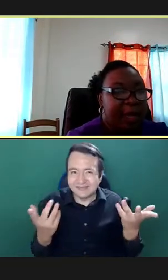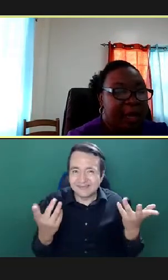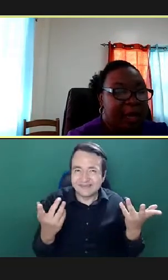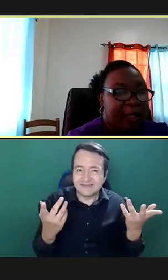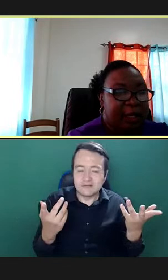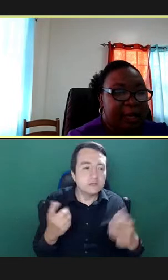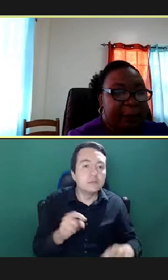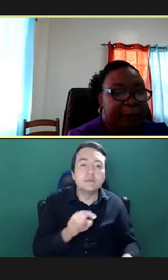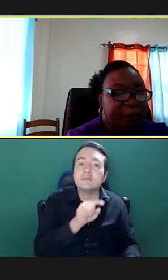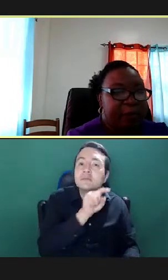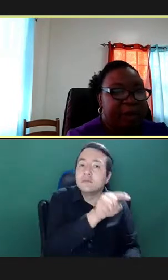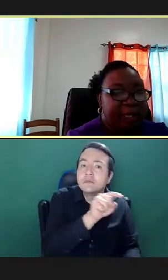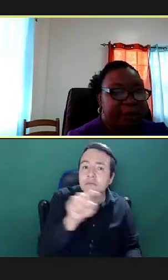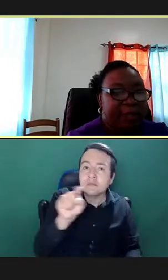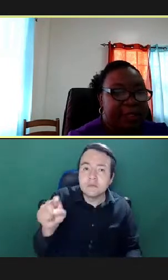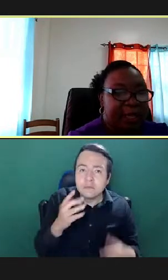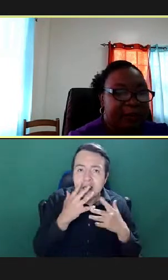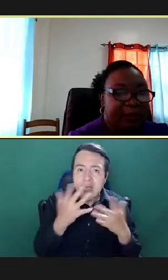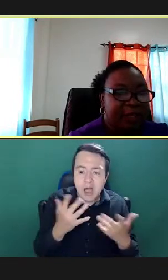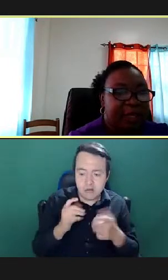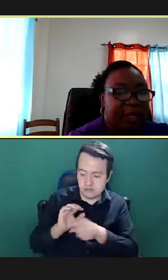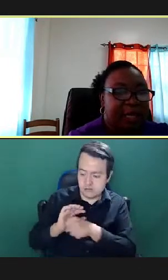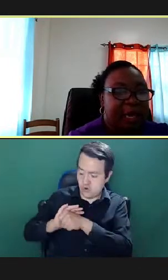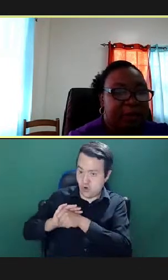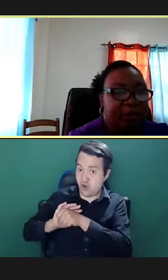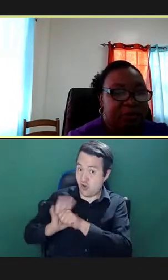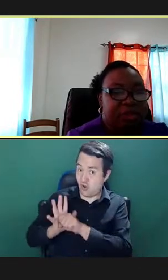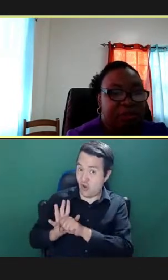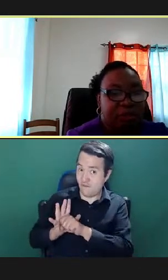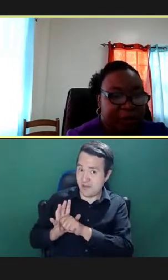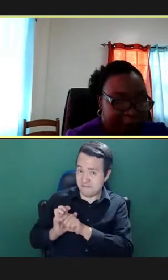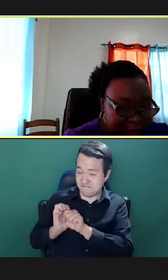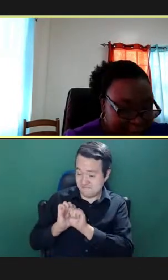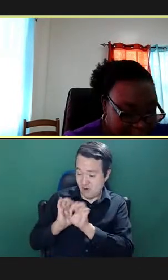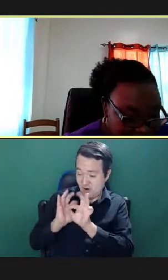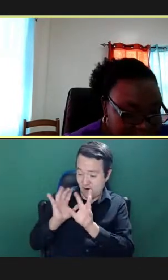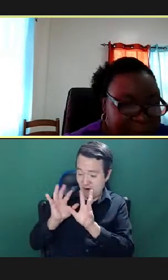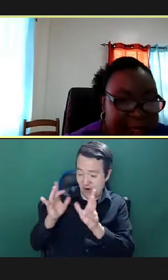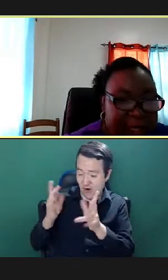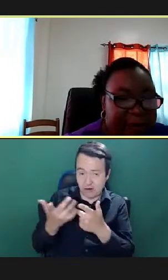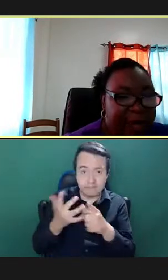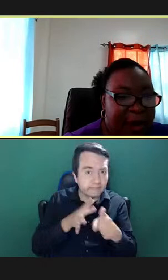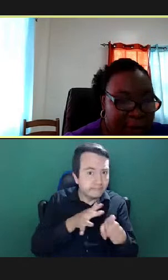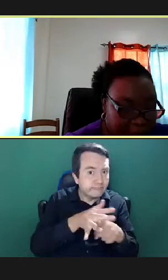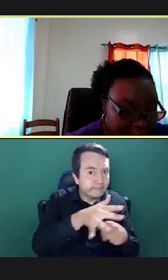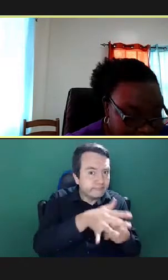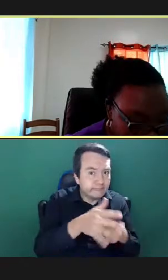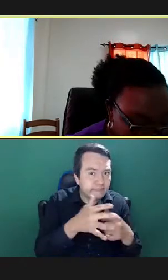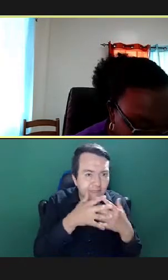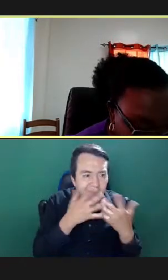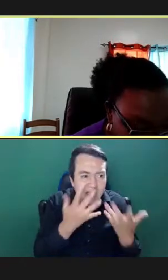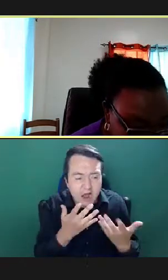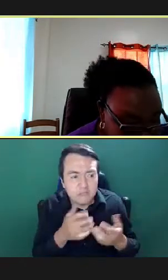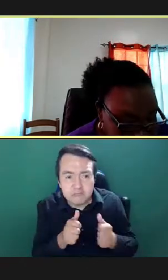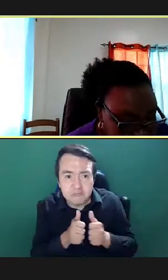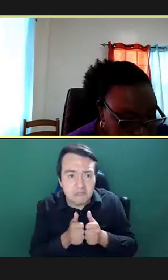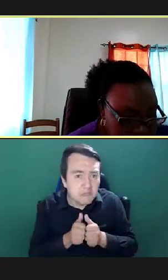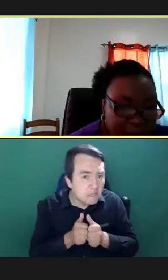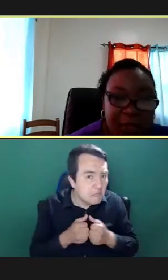them, and reminding themselves that they had a crucial role in fighting the pandemic, among other